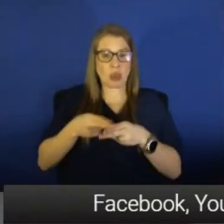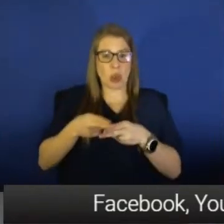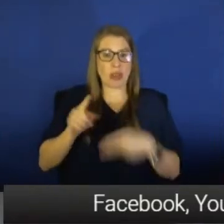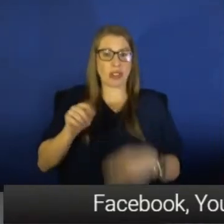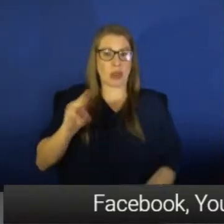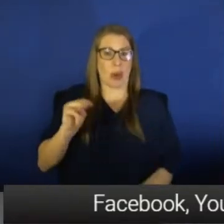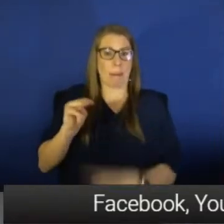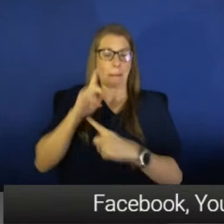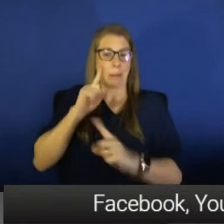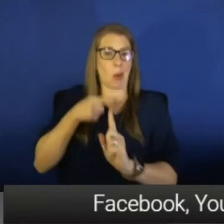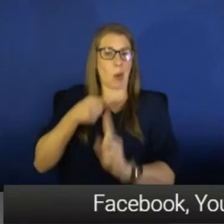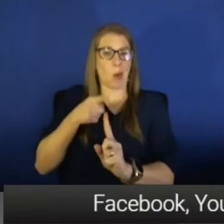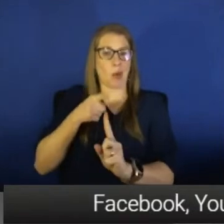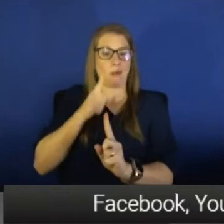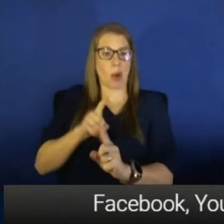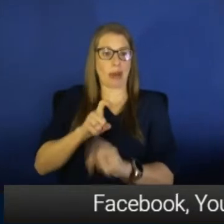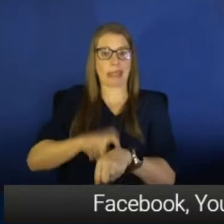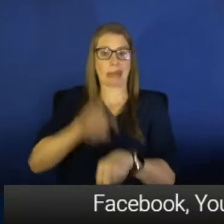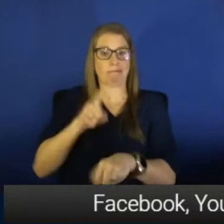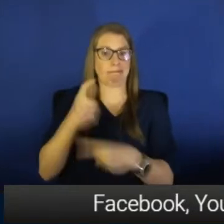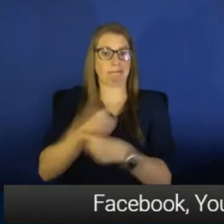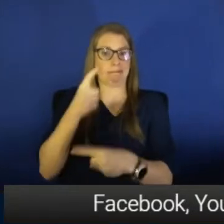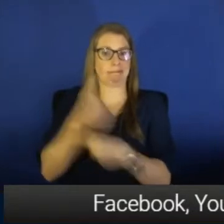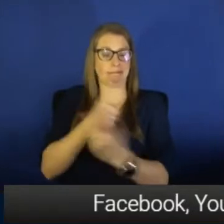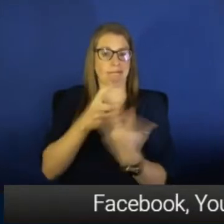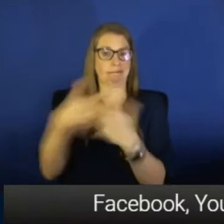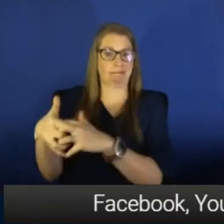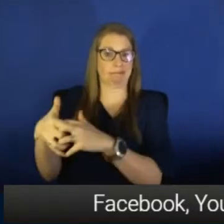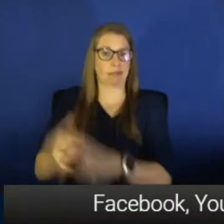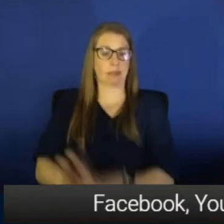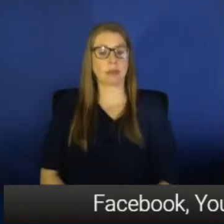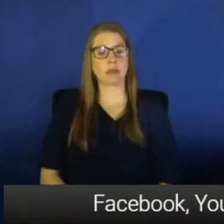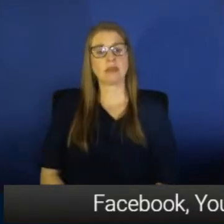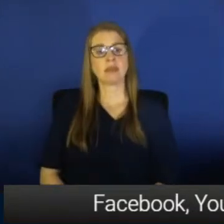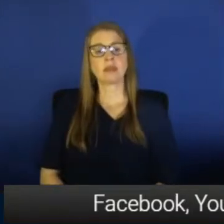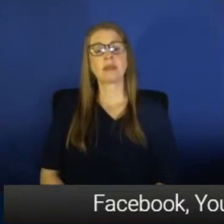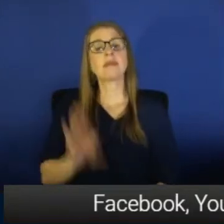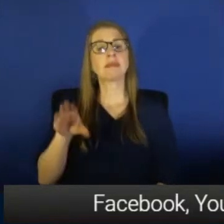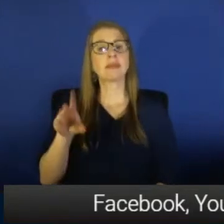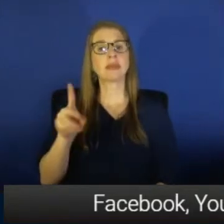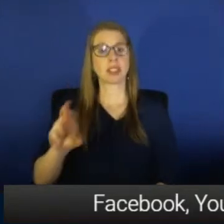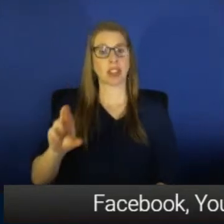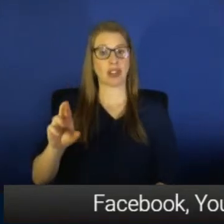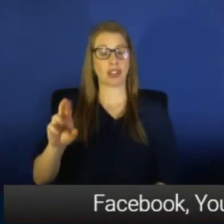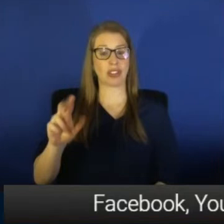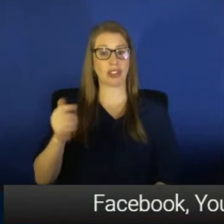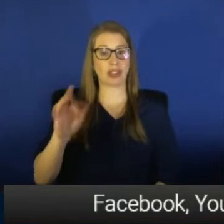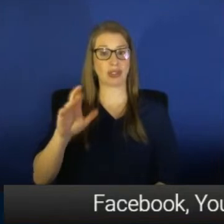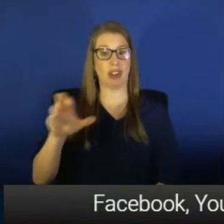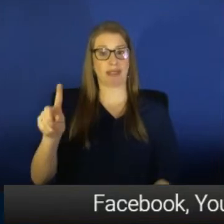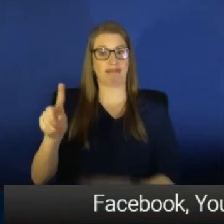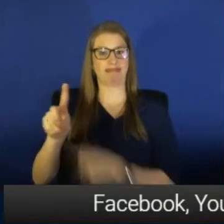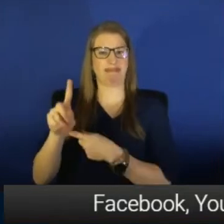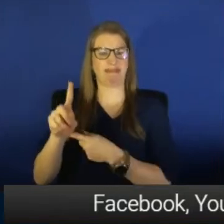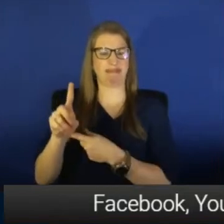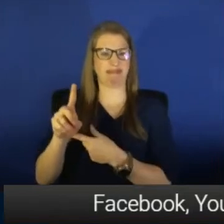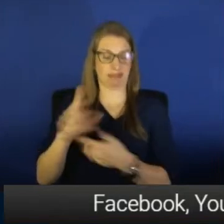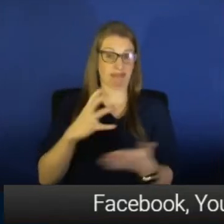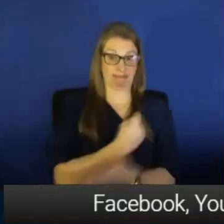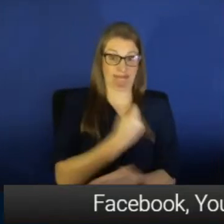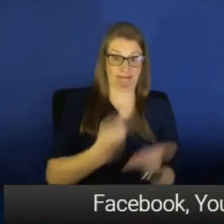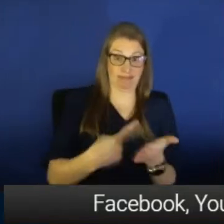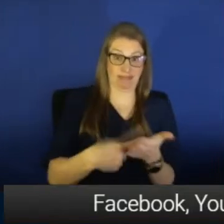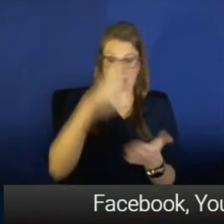to optimize the timing. Dr. Gerard, I'm not going to miss a chance to talk about mental health. And when we're talking about students, I mean, yeah, they're